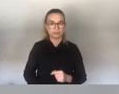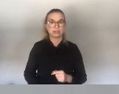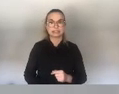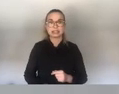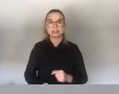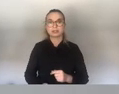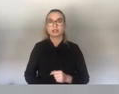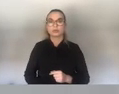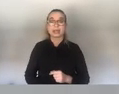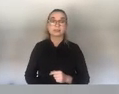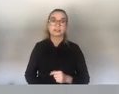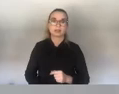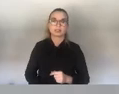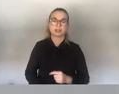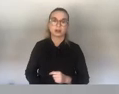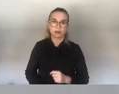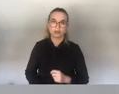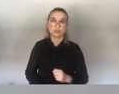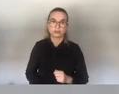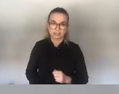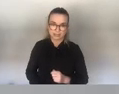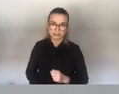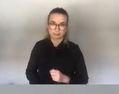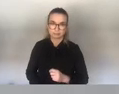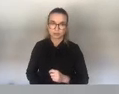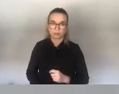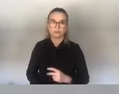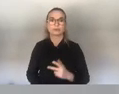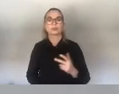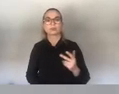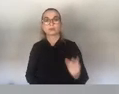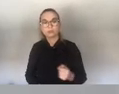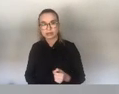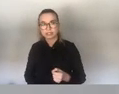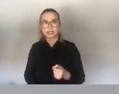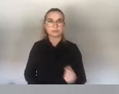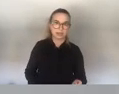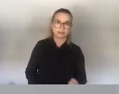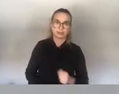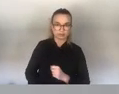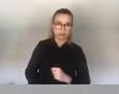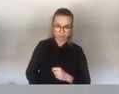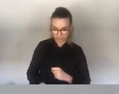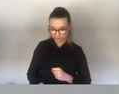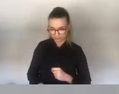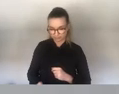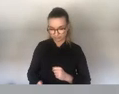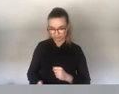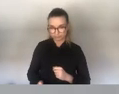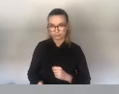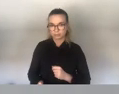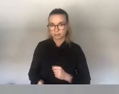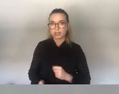of COVID-19, we have started our user testing. We've also incorporated and we've clarified our IP